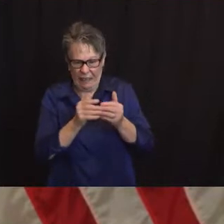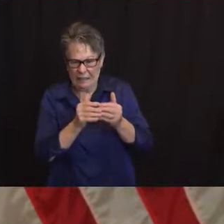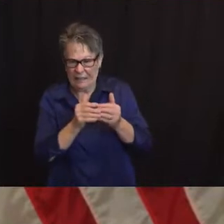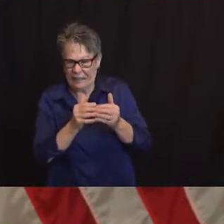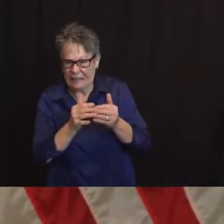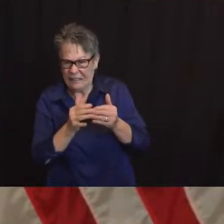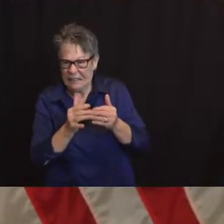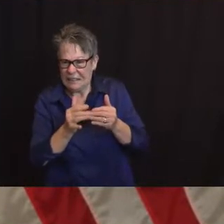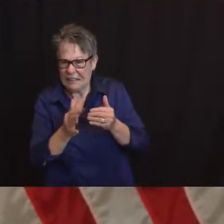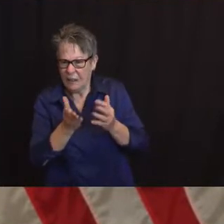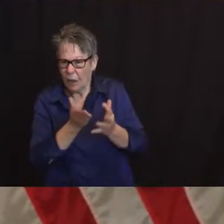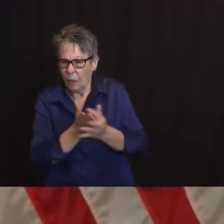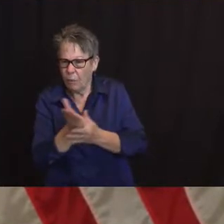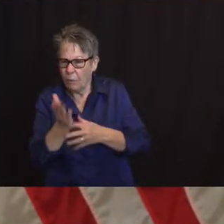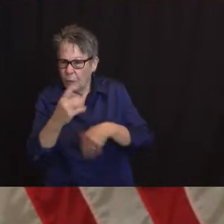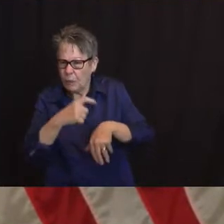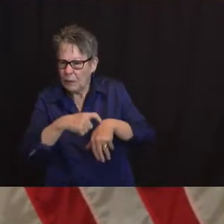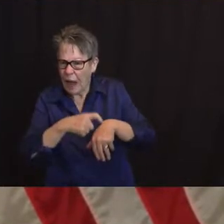sense.